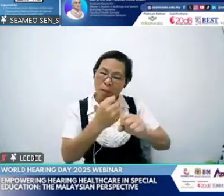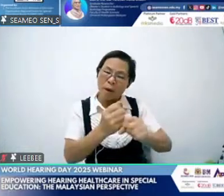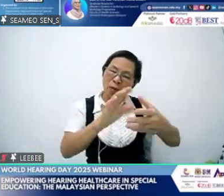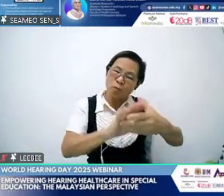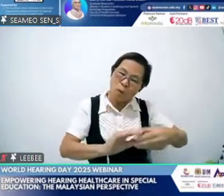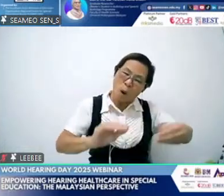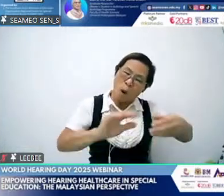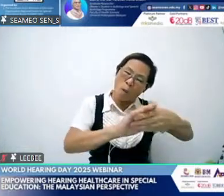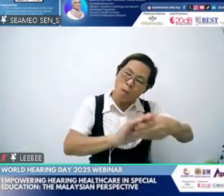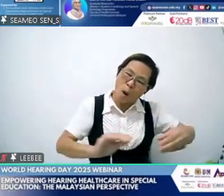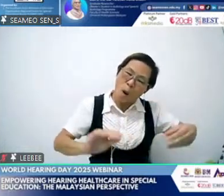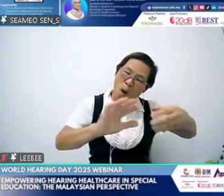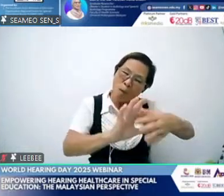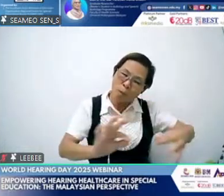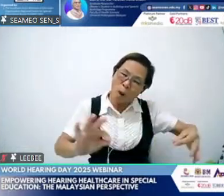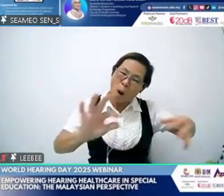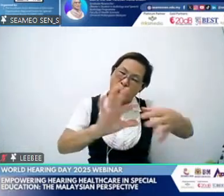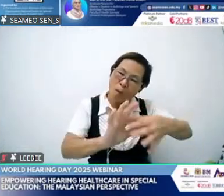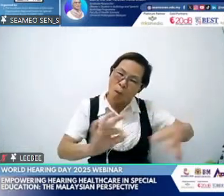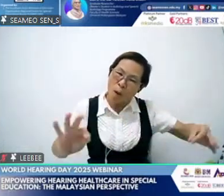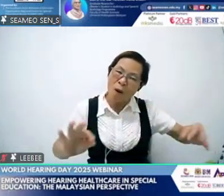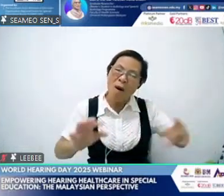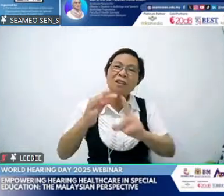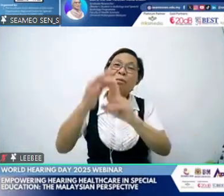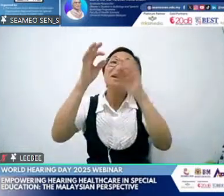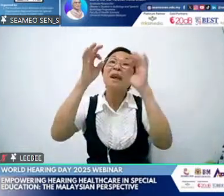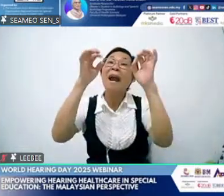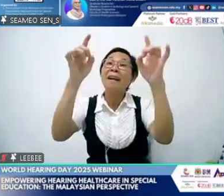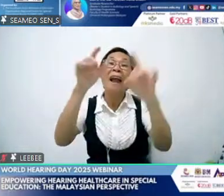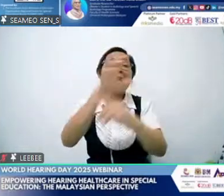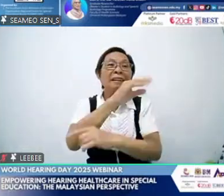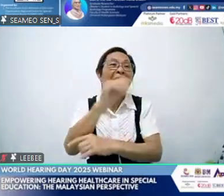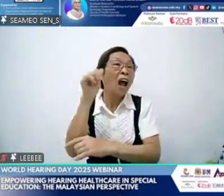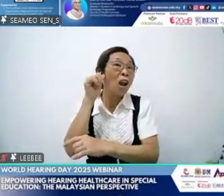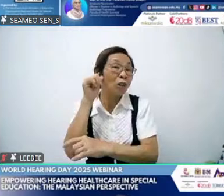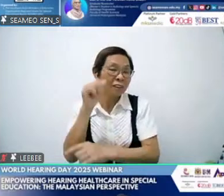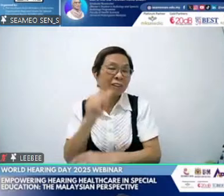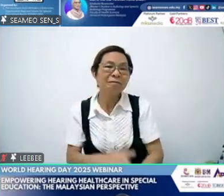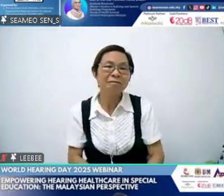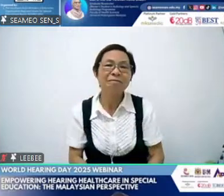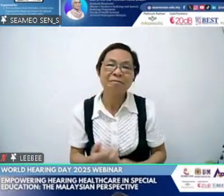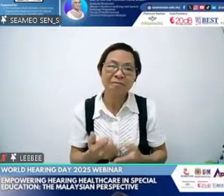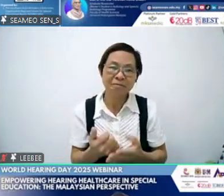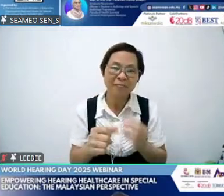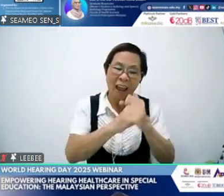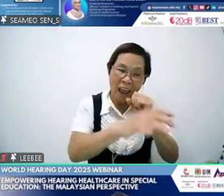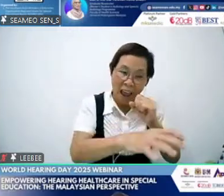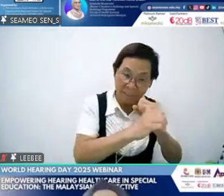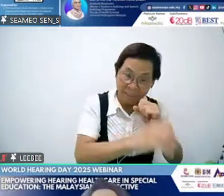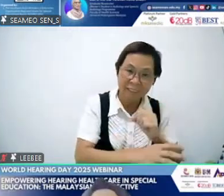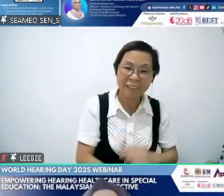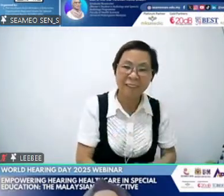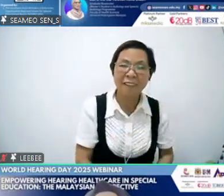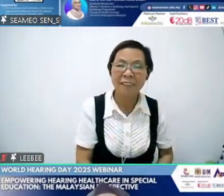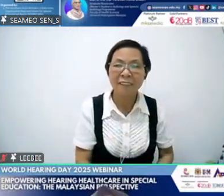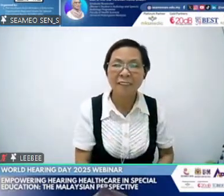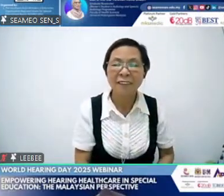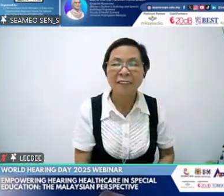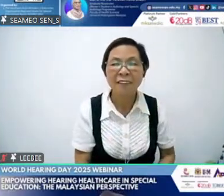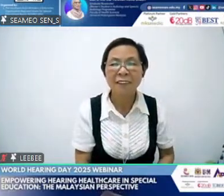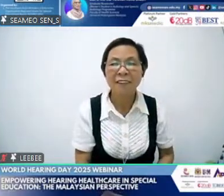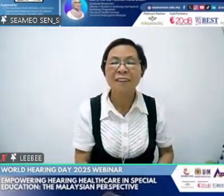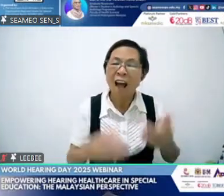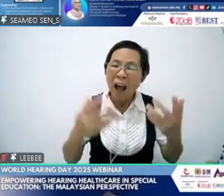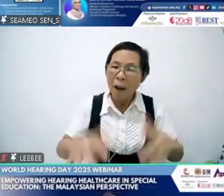were reviewed by special education and audiology experts. So once the content is, we moved